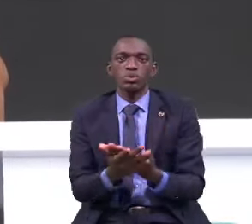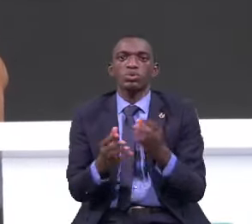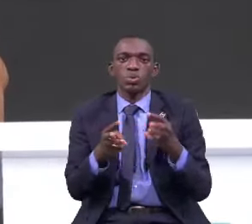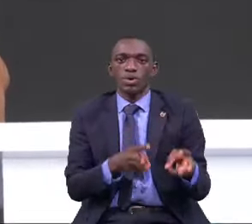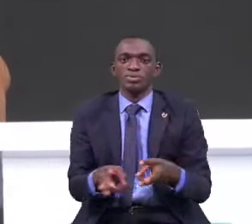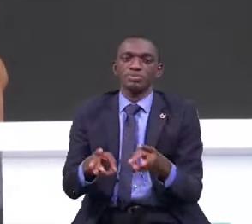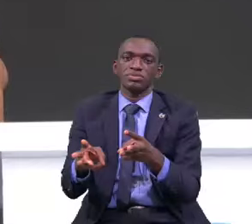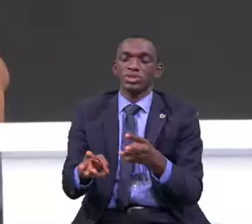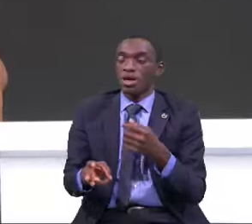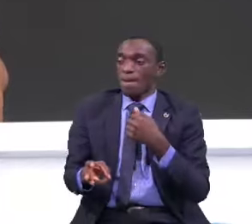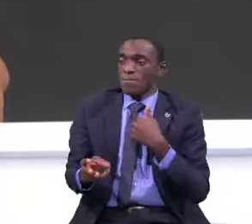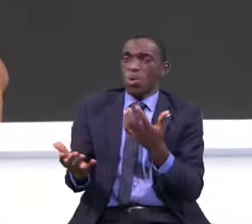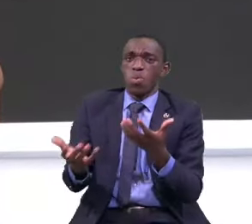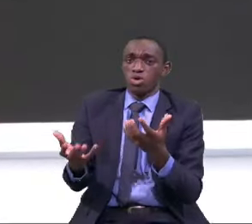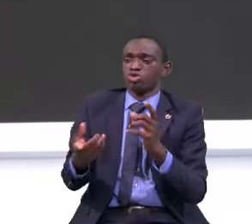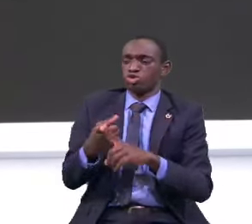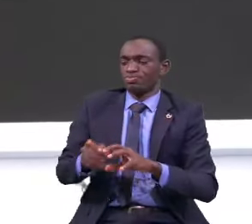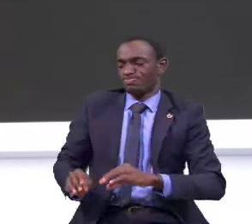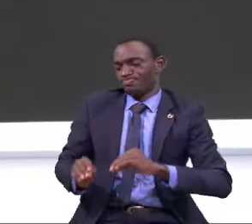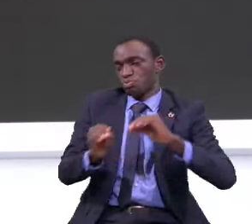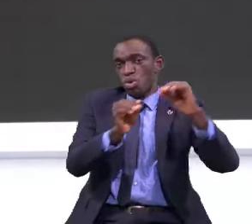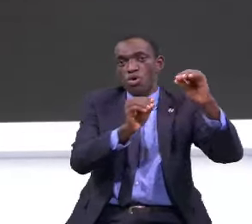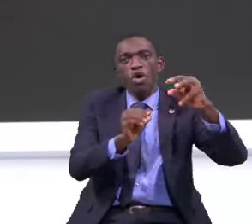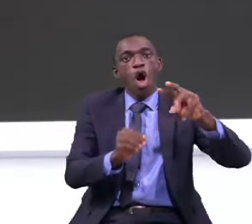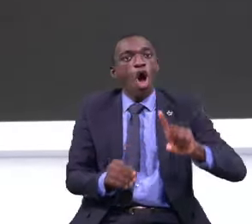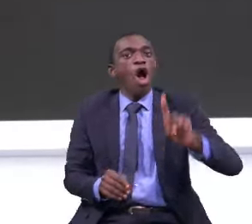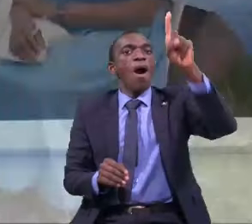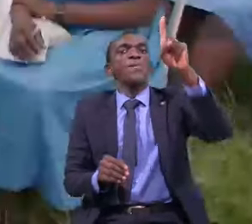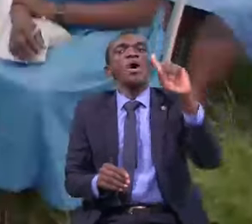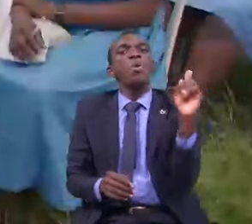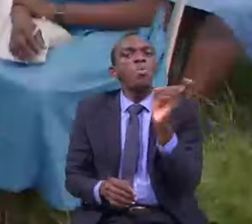I want to move up. Where is the good way?